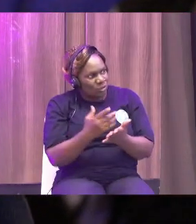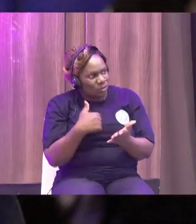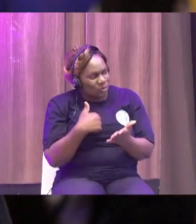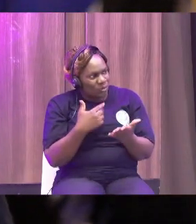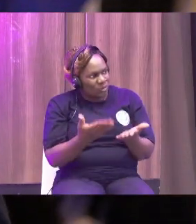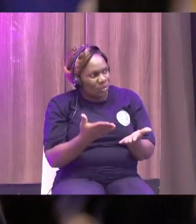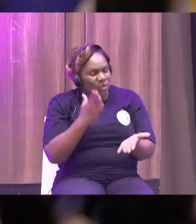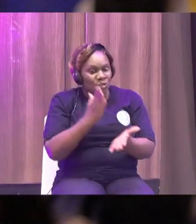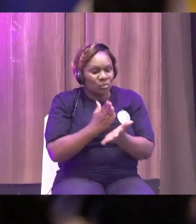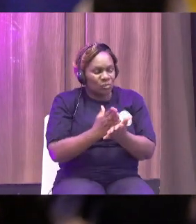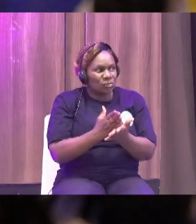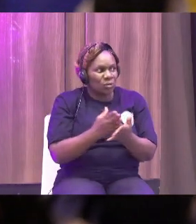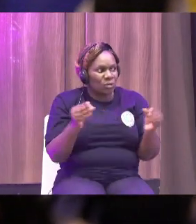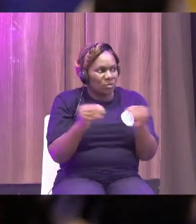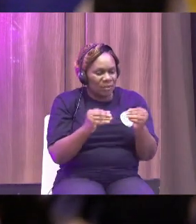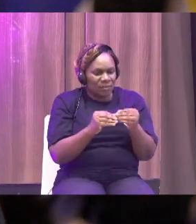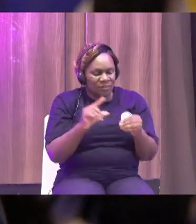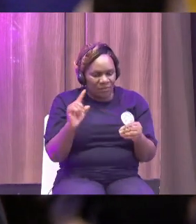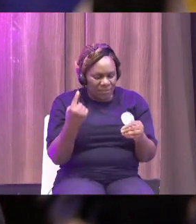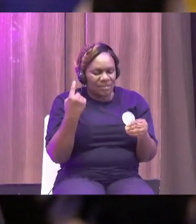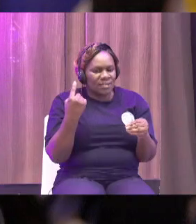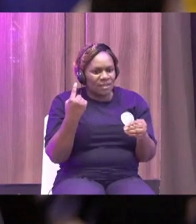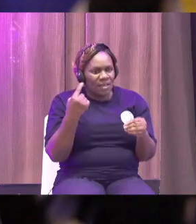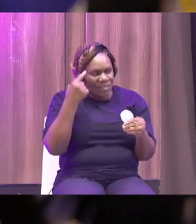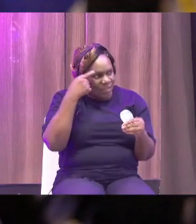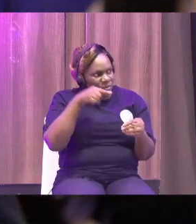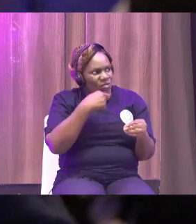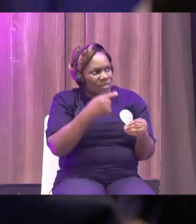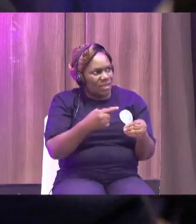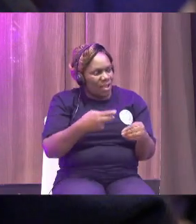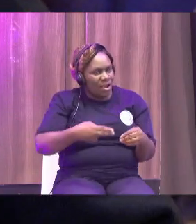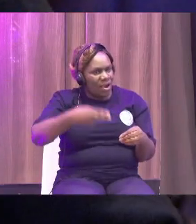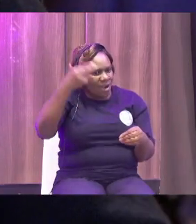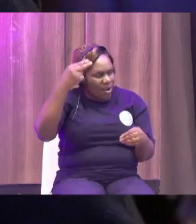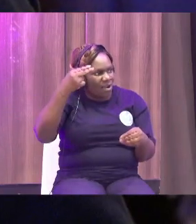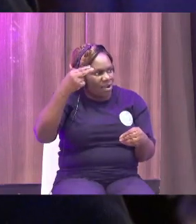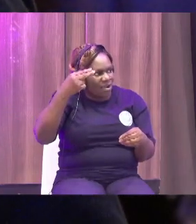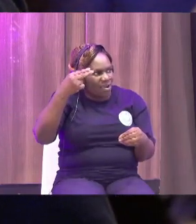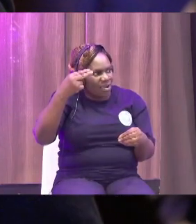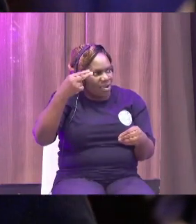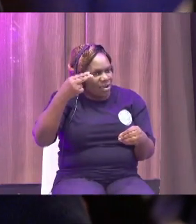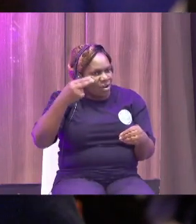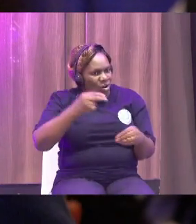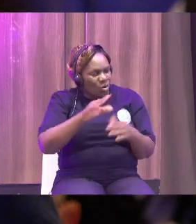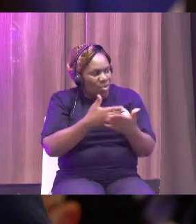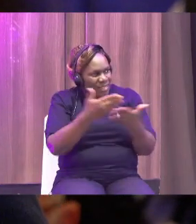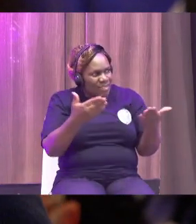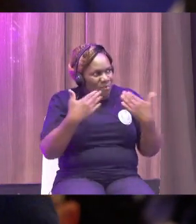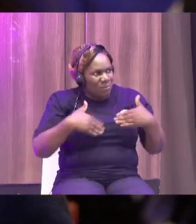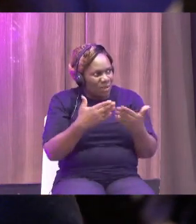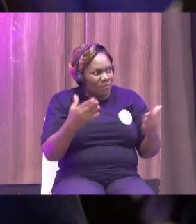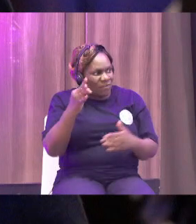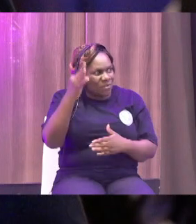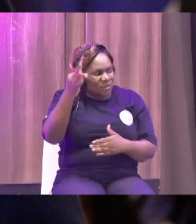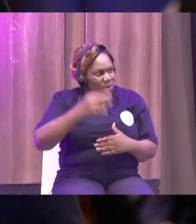that was a real tour de force. I think you've set a very high bar for any recipients of this award in the